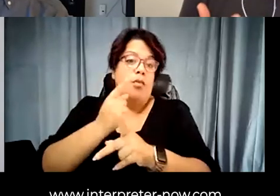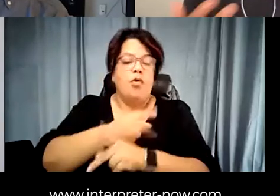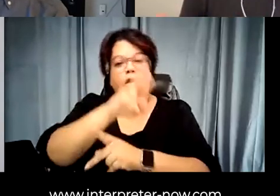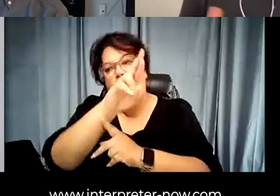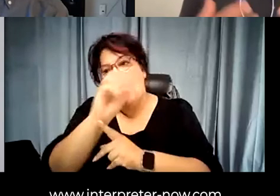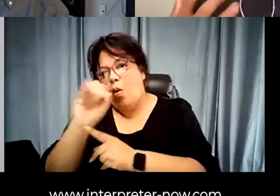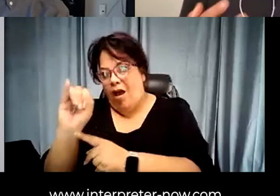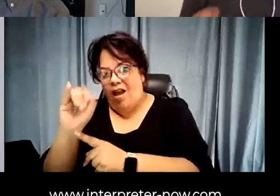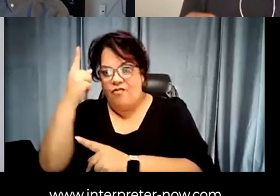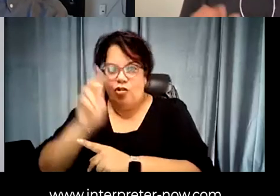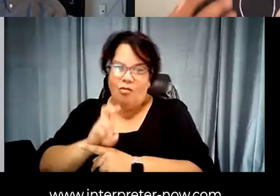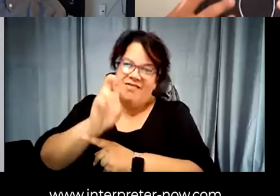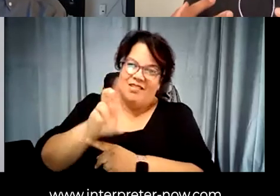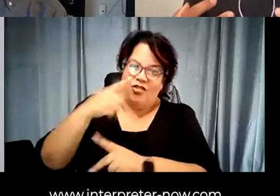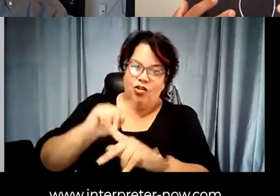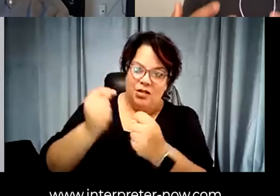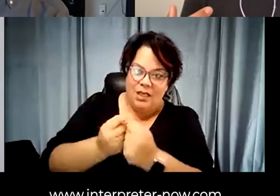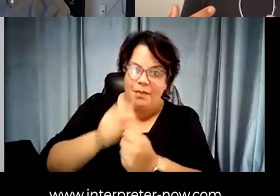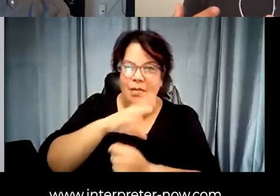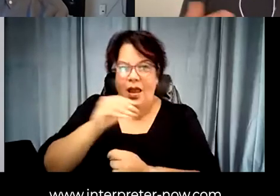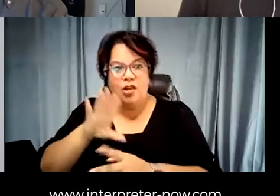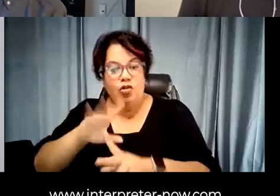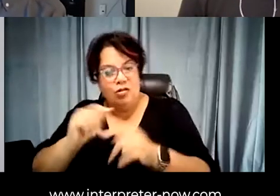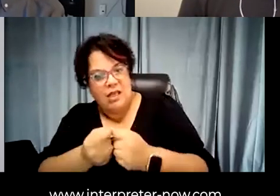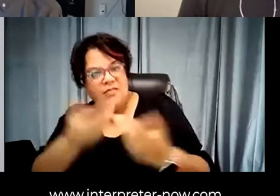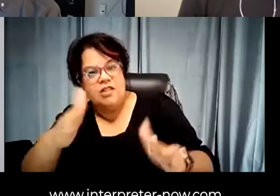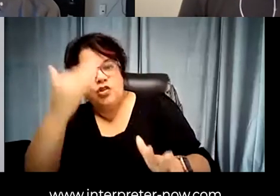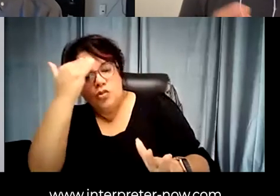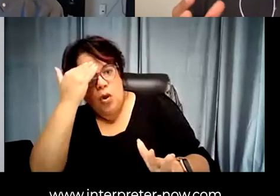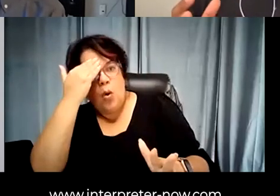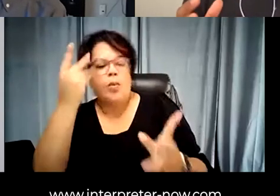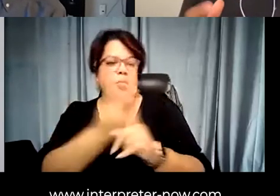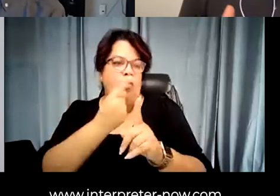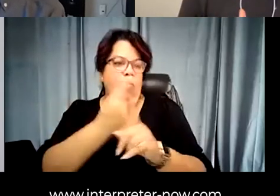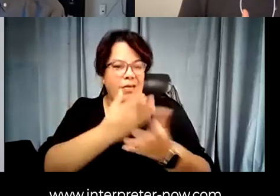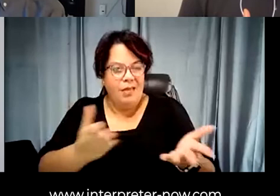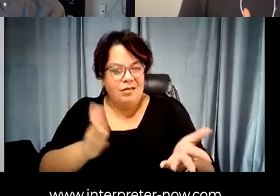two, your team is getting the proper things they need to be able to